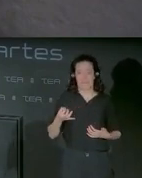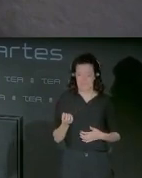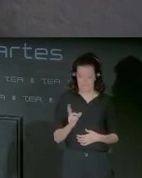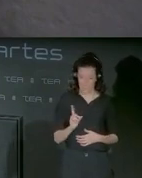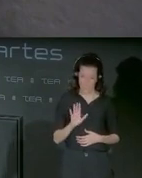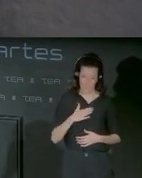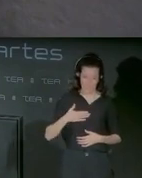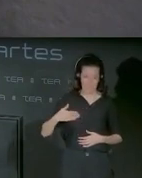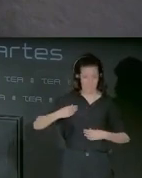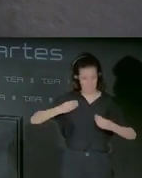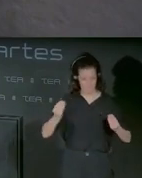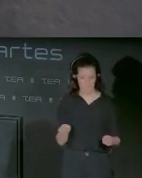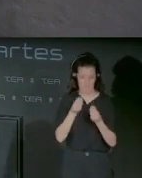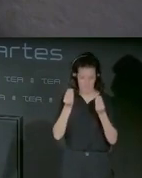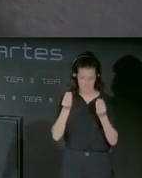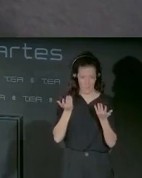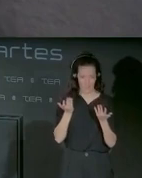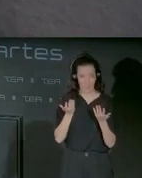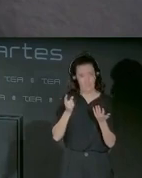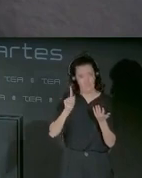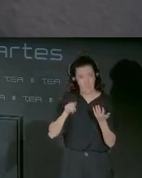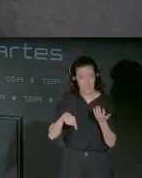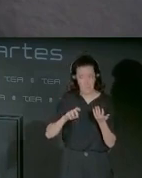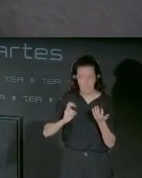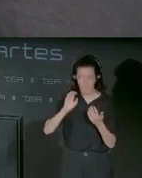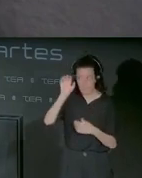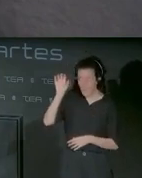works reasonably well.